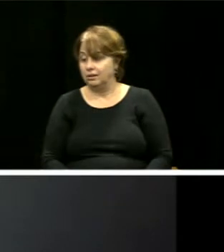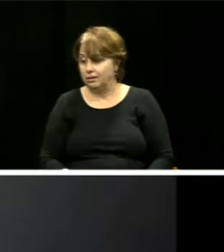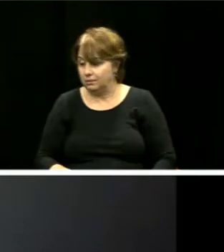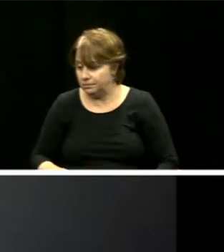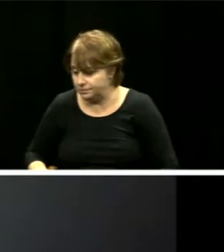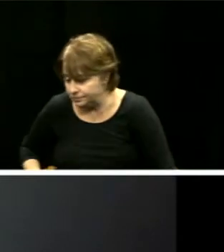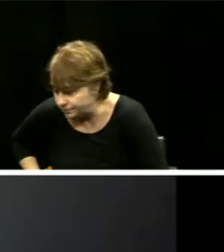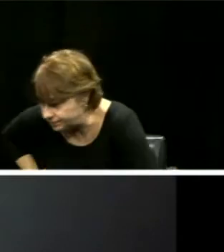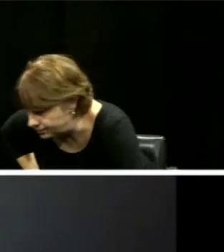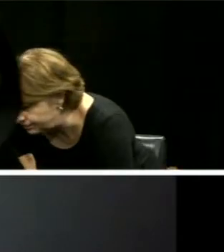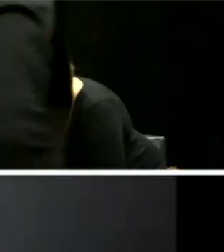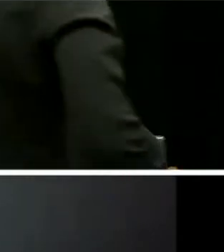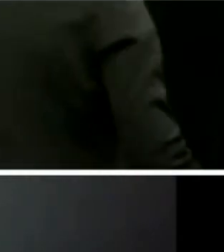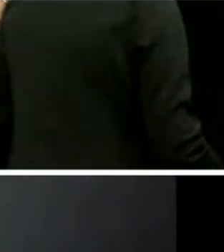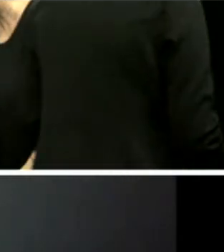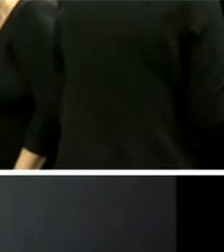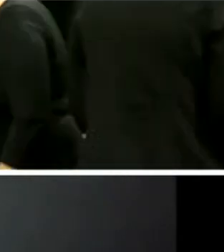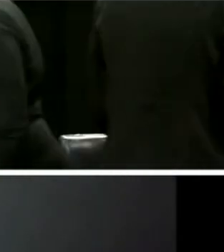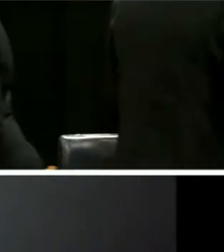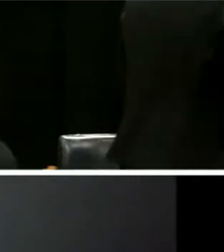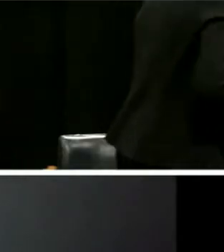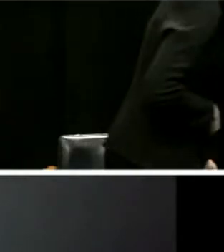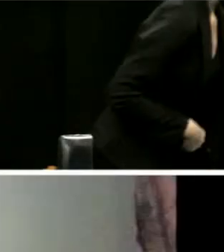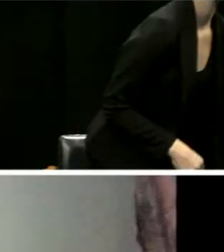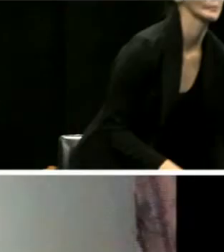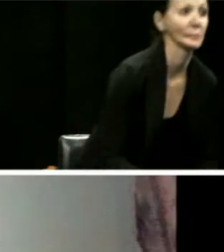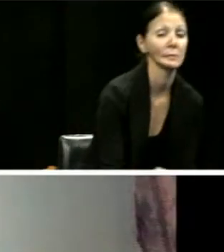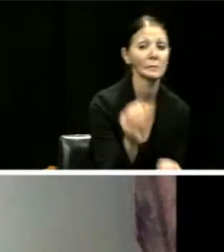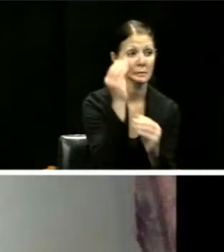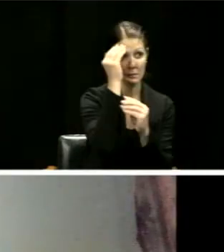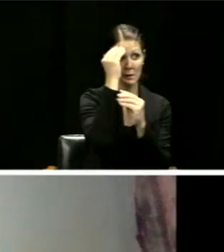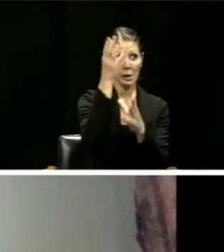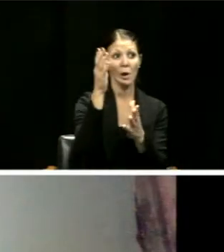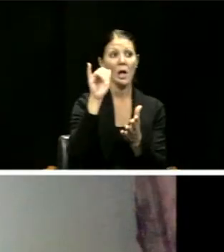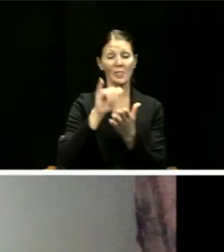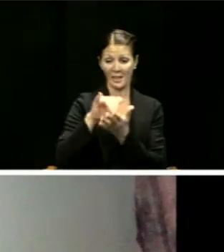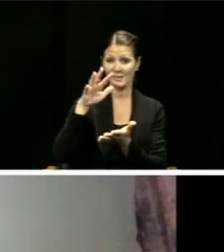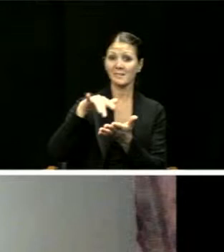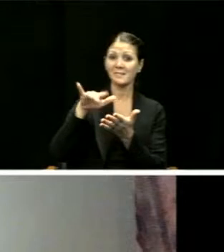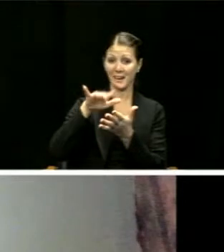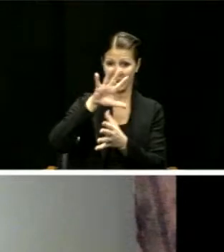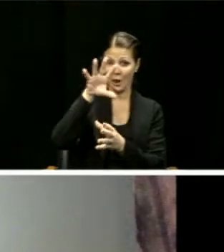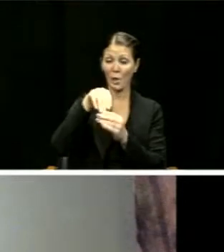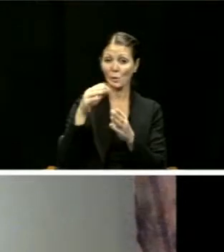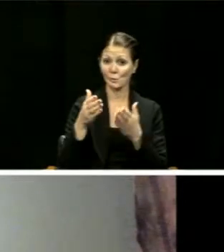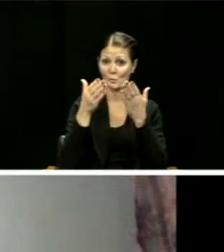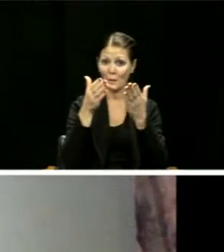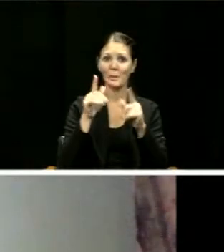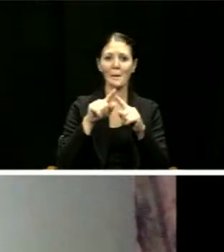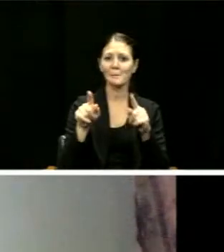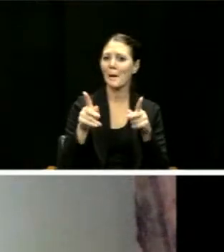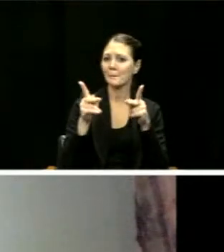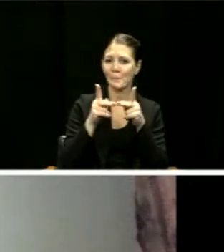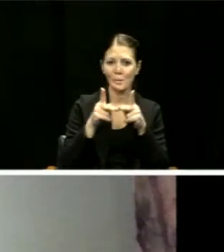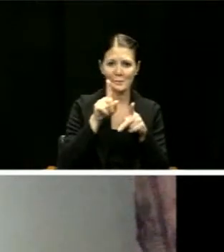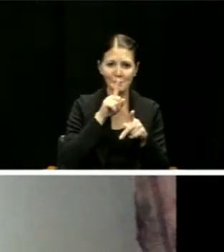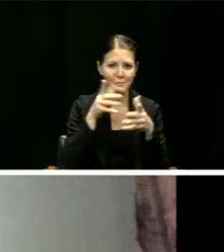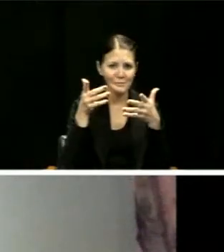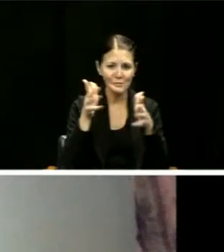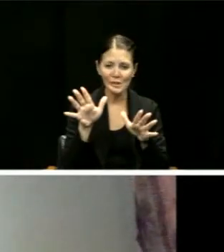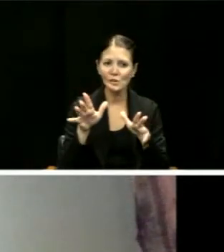Just so you do know is that the study did include recommendations, but like the permitting hasn't been done.